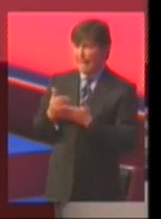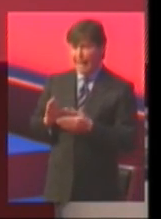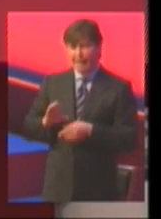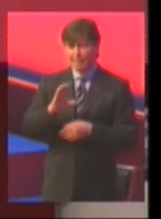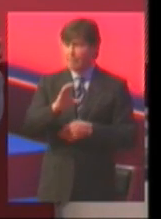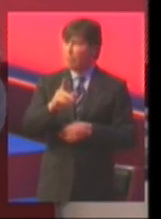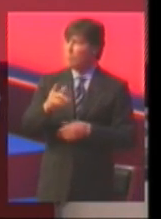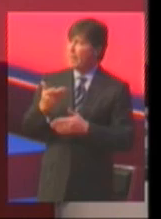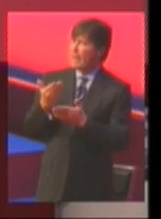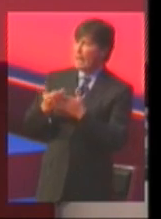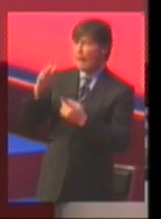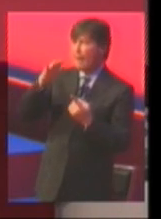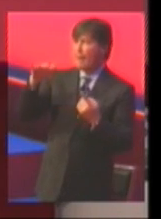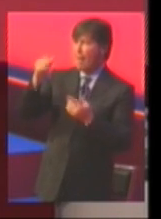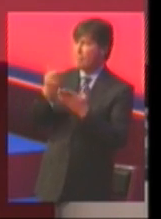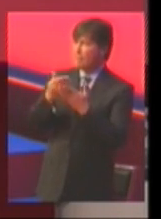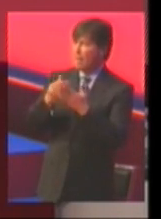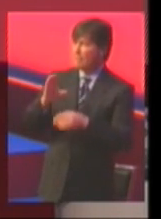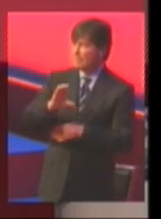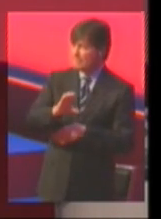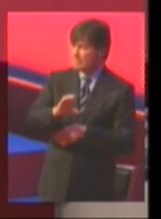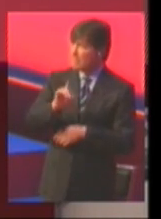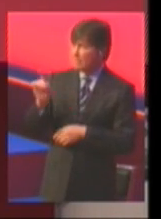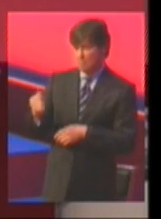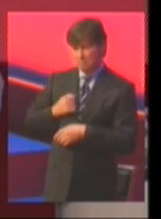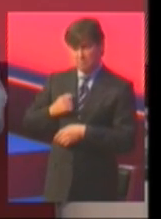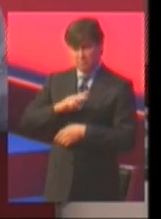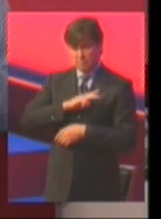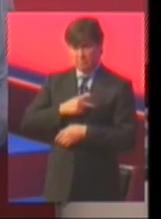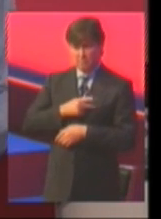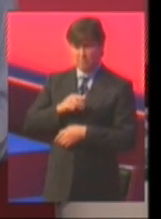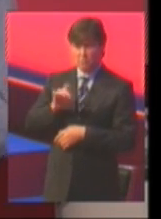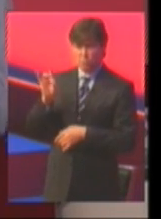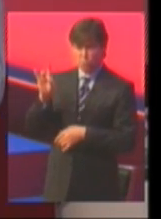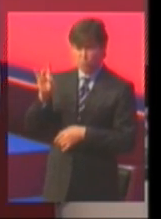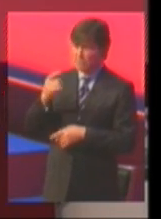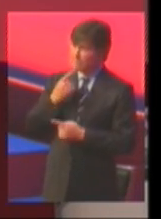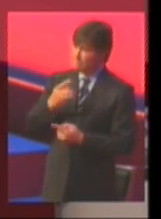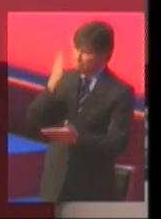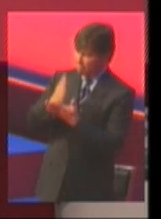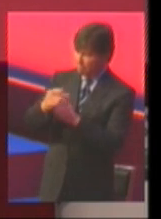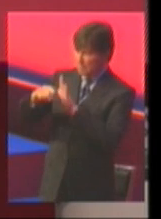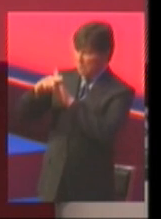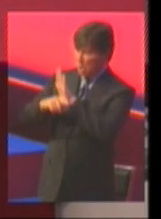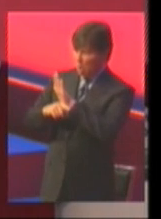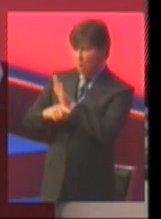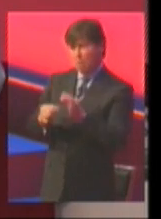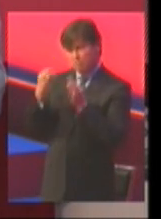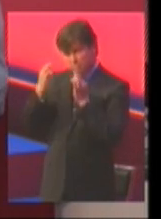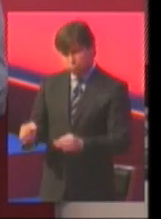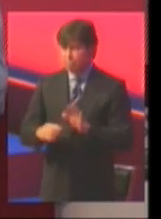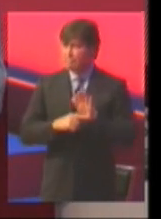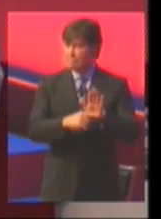as climate finance and a political party that on Tuesday said we will enshrine our promises in the laws of this country.